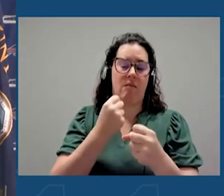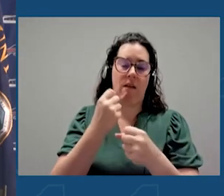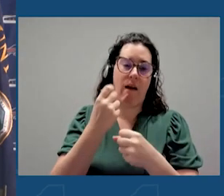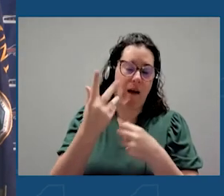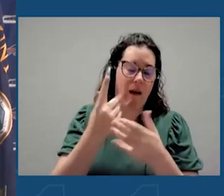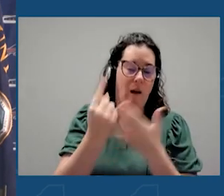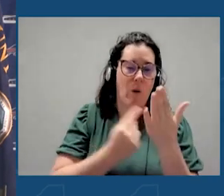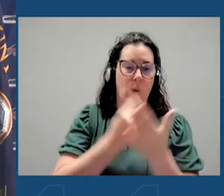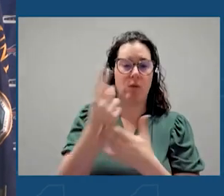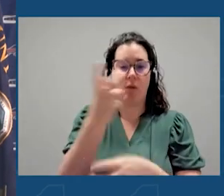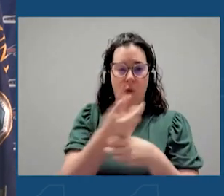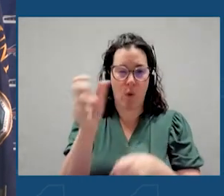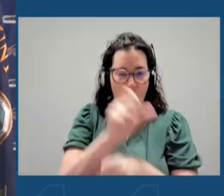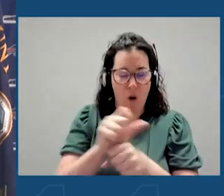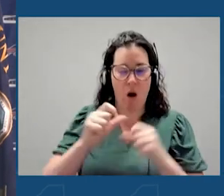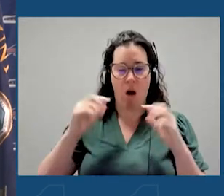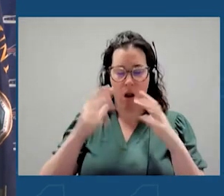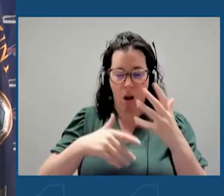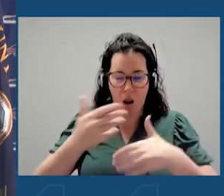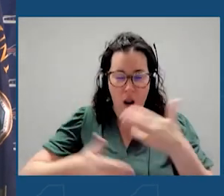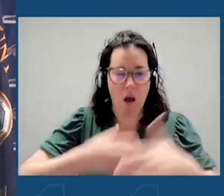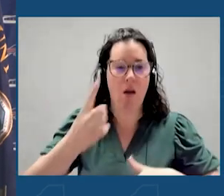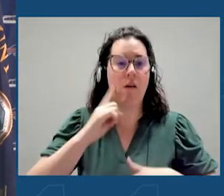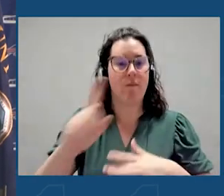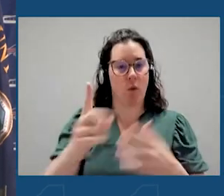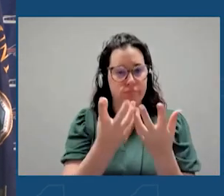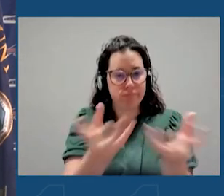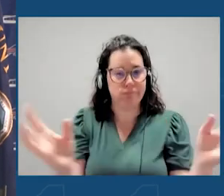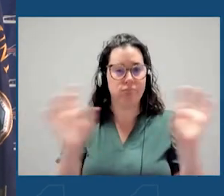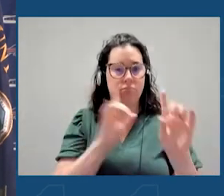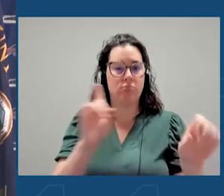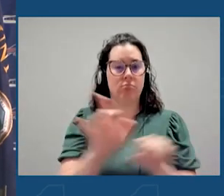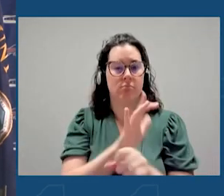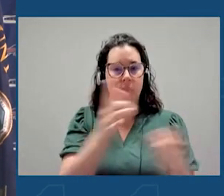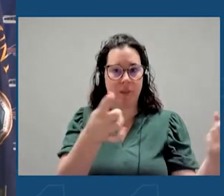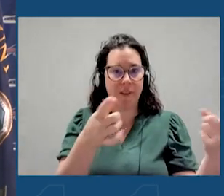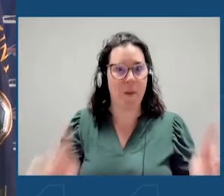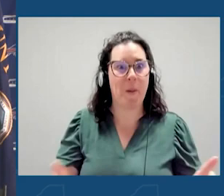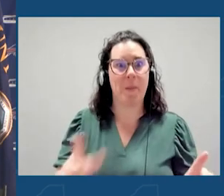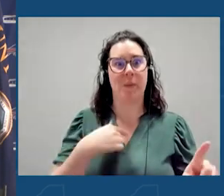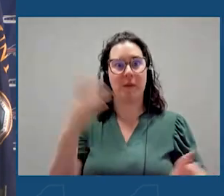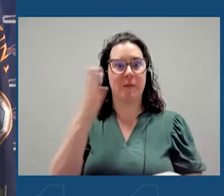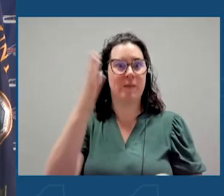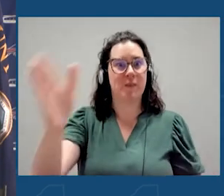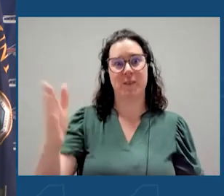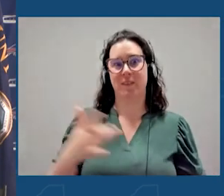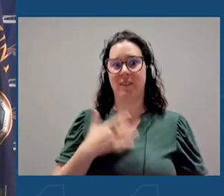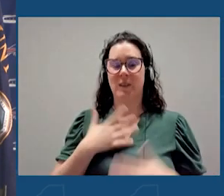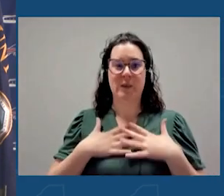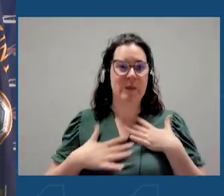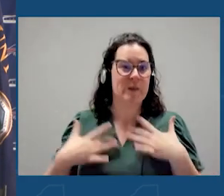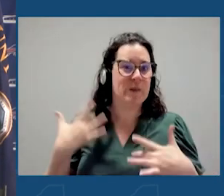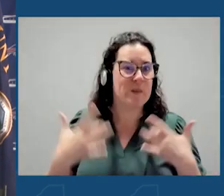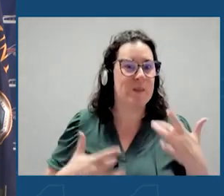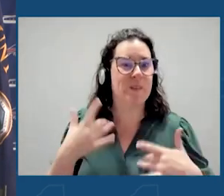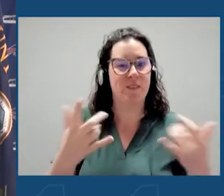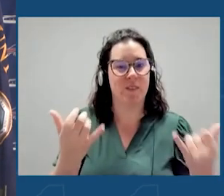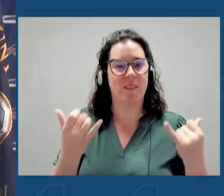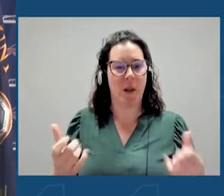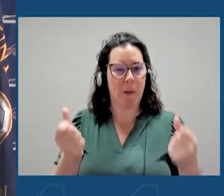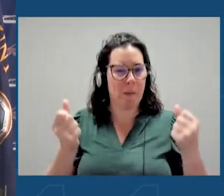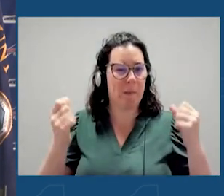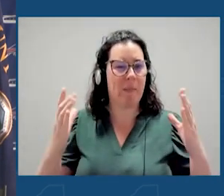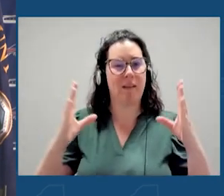a reality. The future of the Buffalo Bills is looking pretty bright right about now. Plenty of touchdowns will be